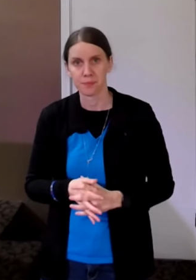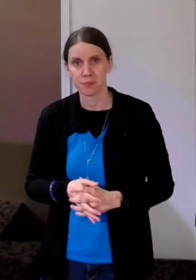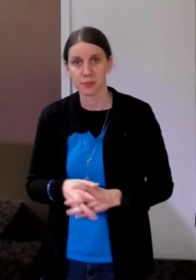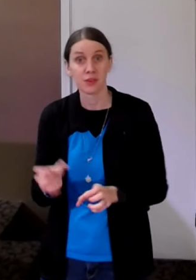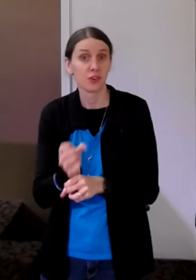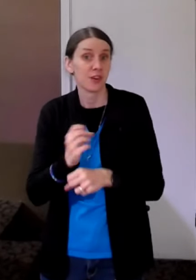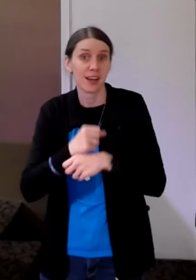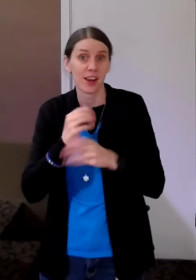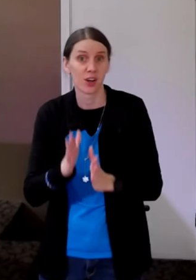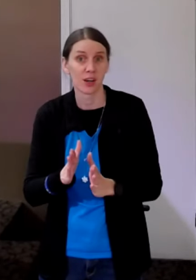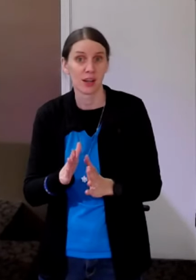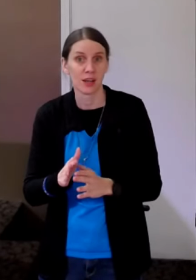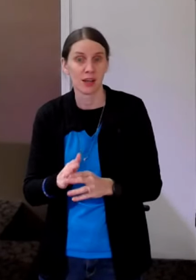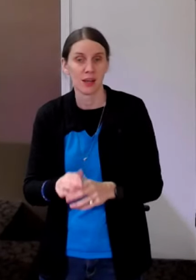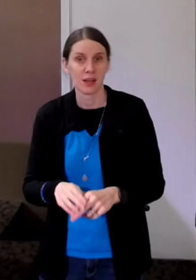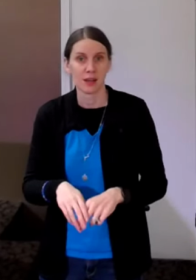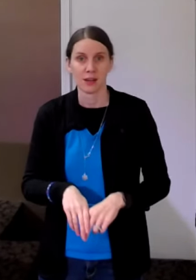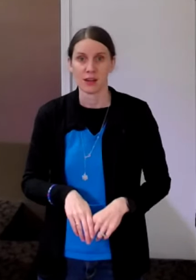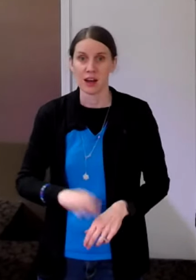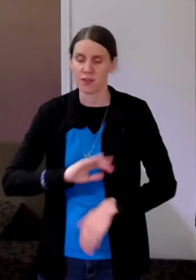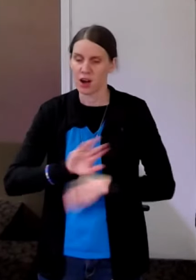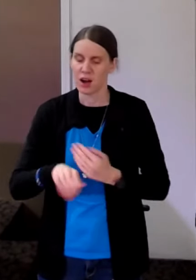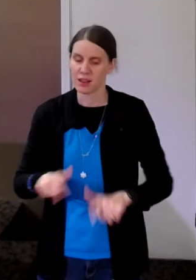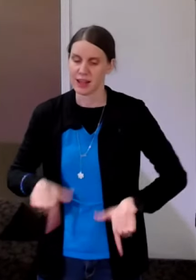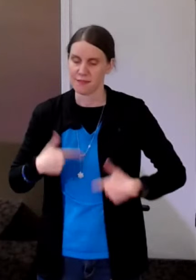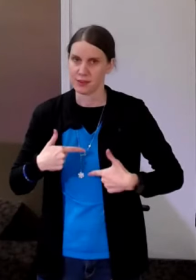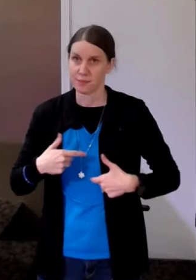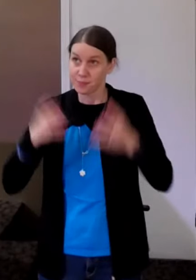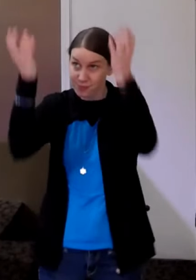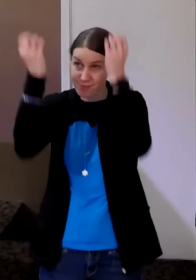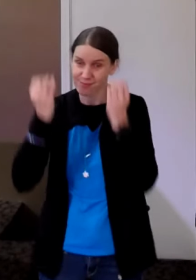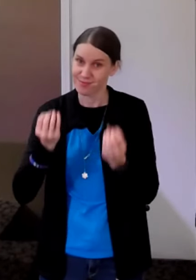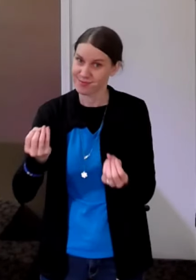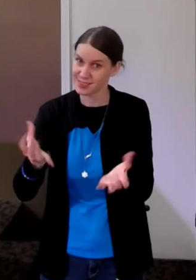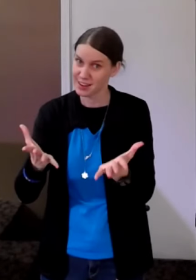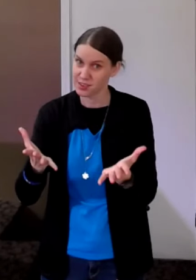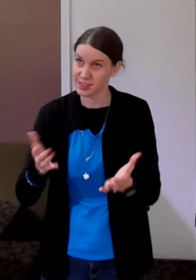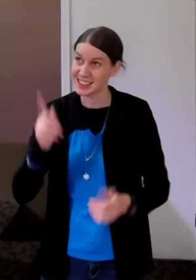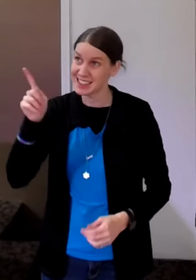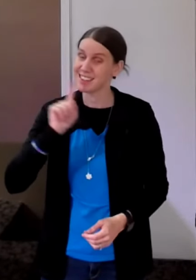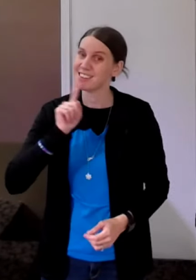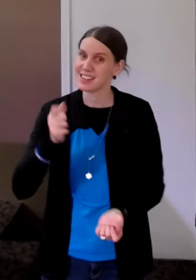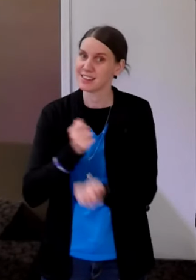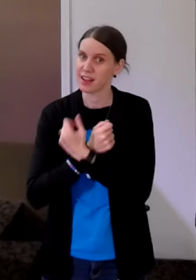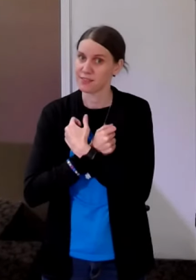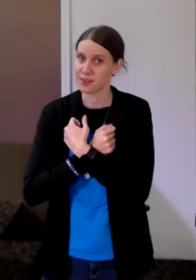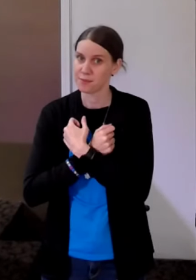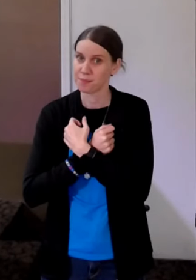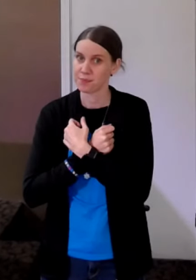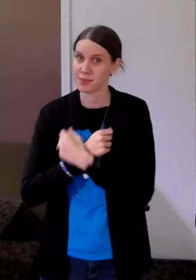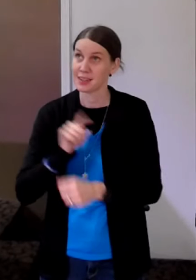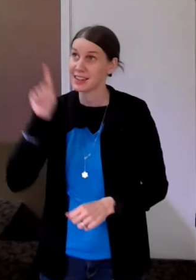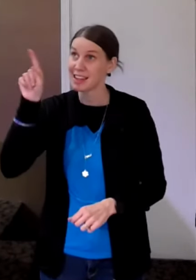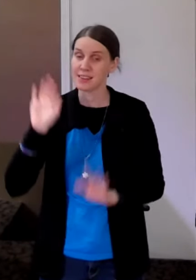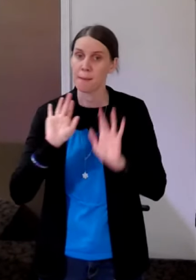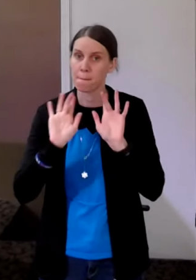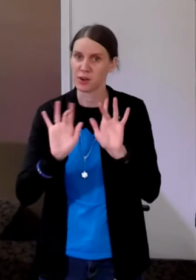the creator and sustainer of all things, the giver of life, the one who is love, the one whose mercy